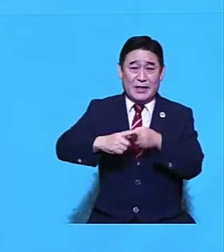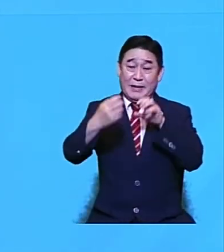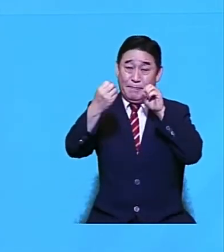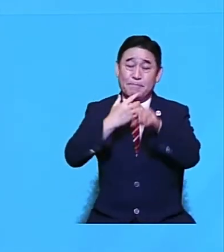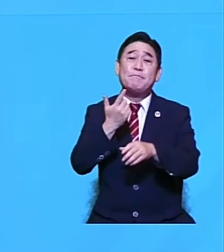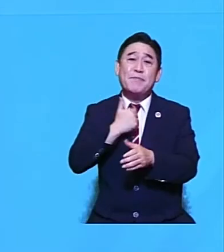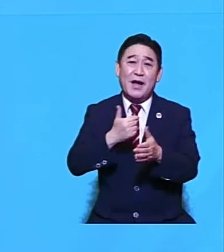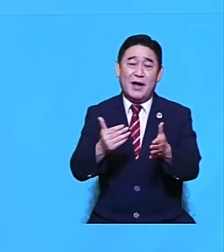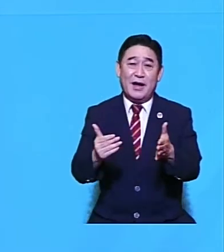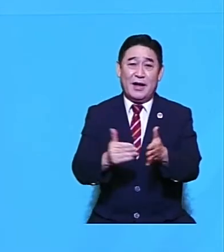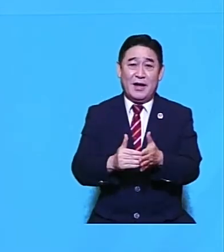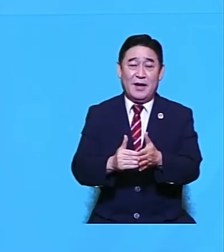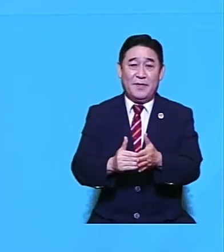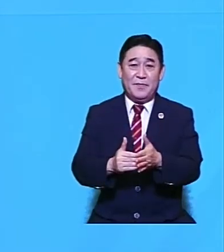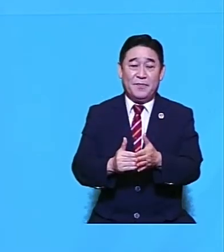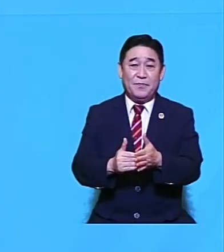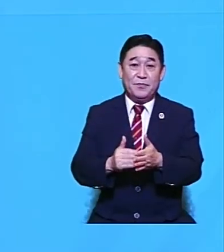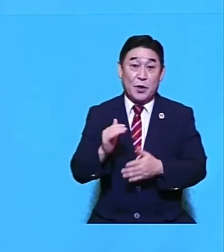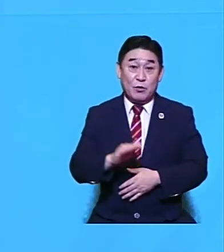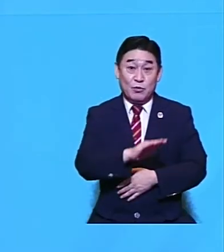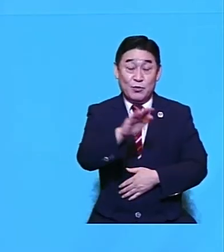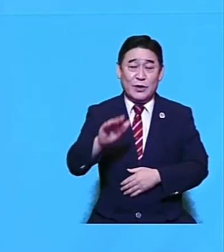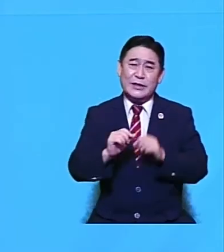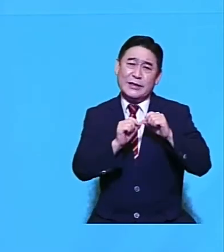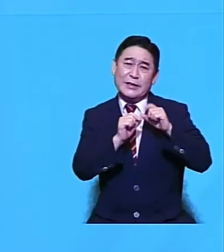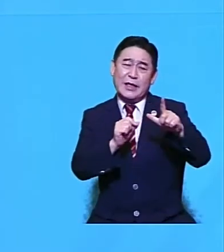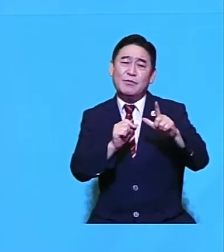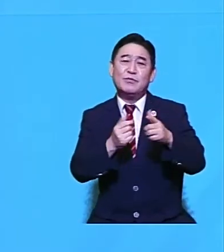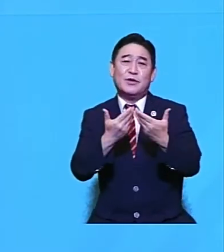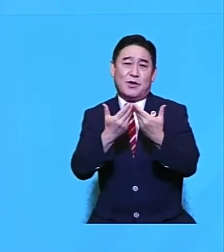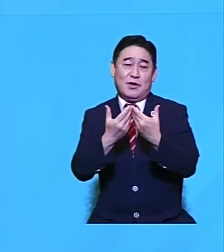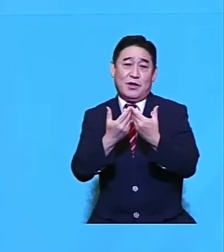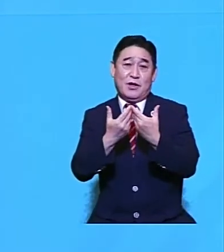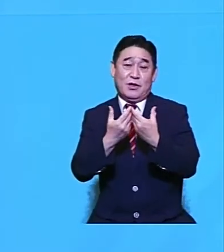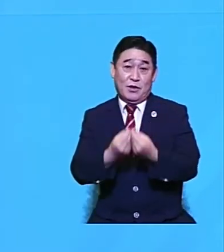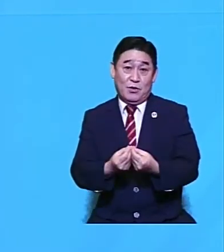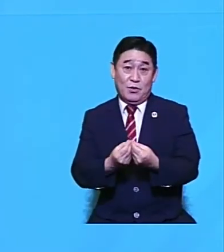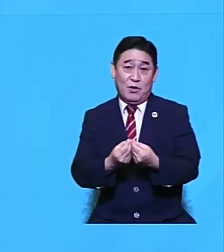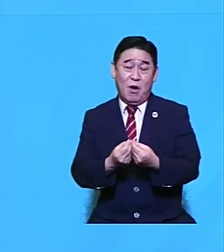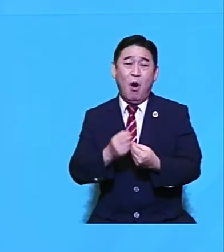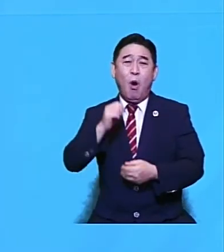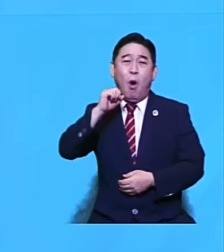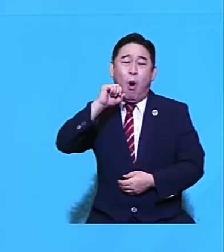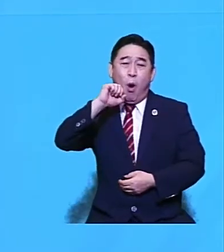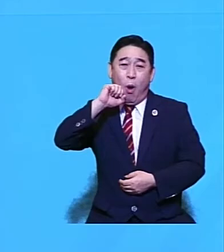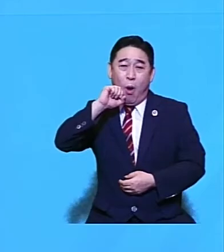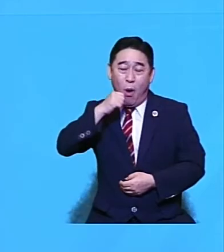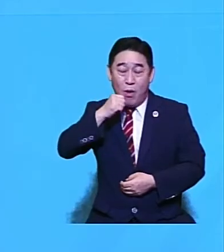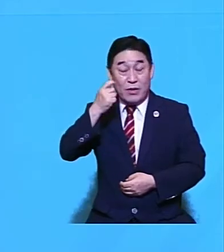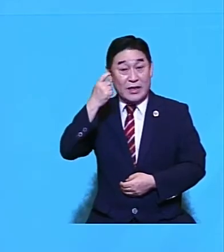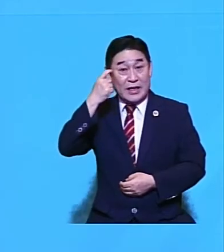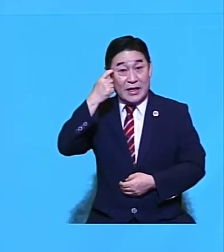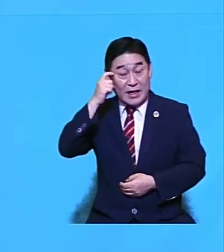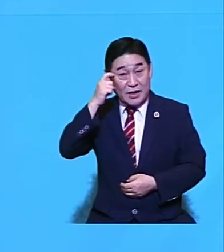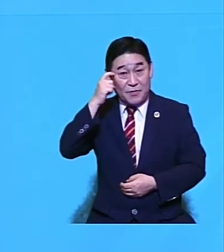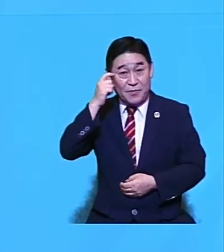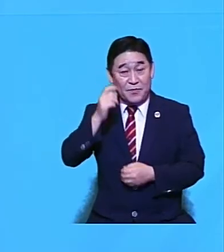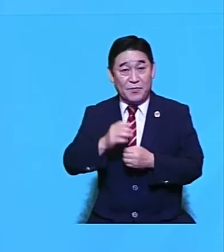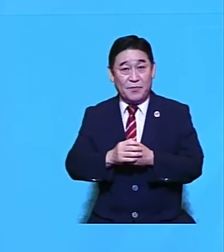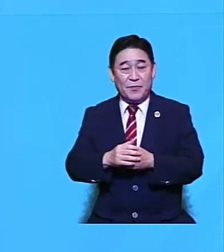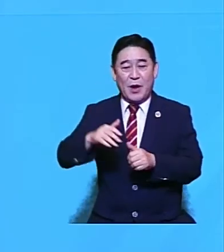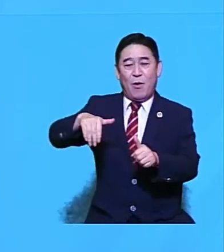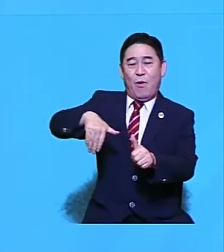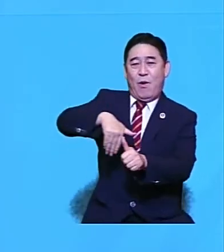years, we always had to bring in a somewhat difficult concept of environmental externality or health